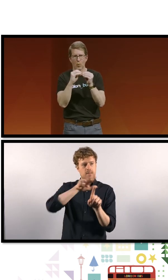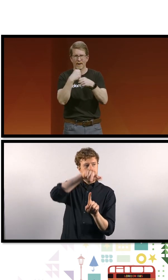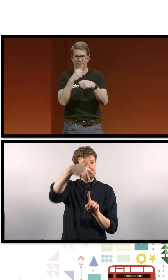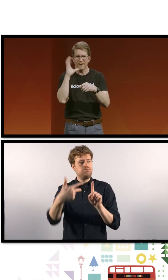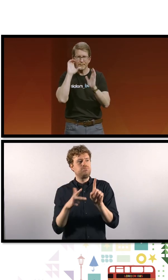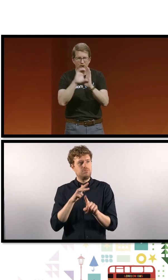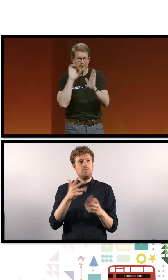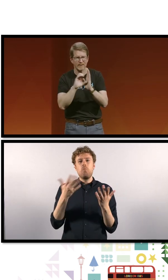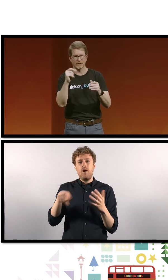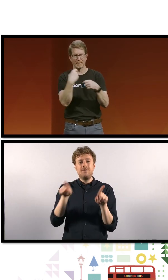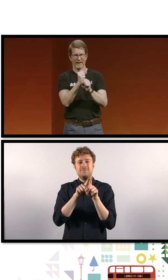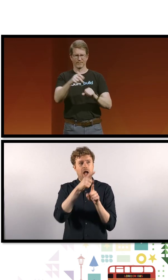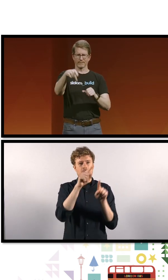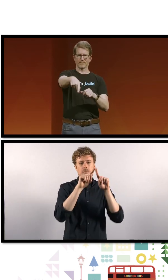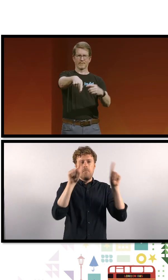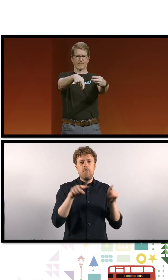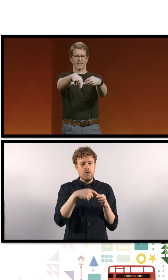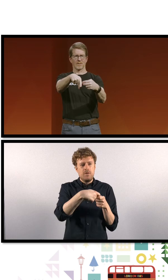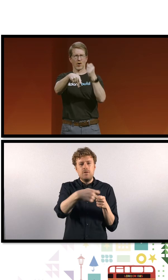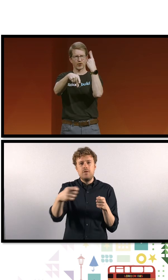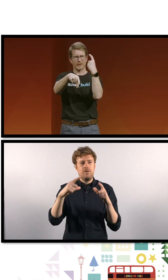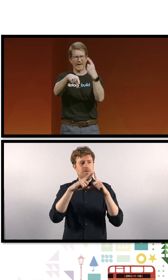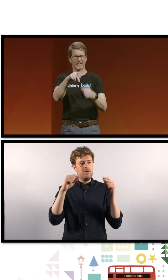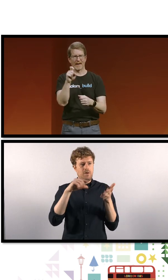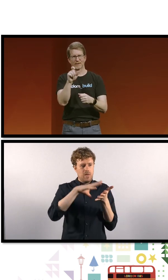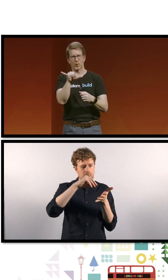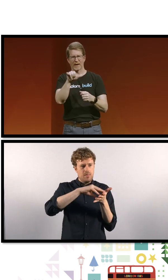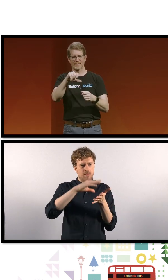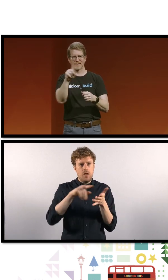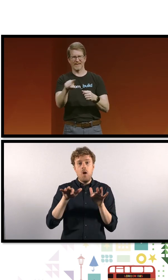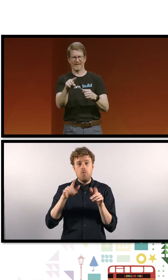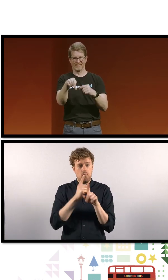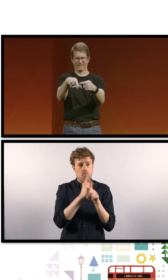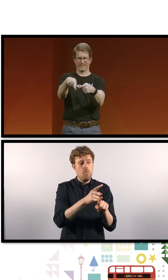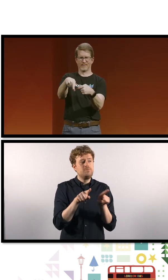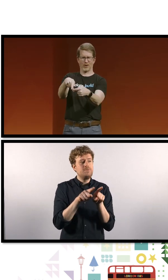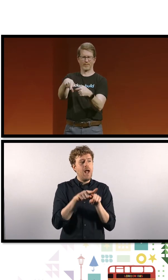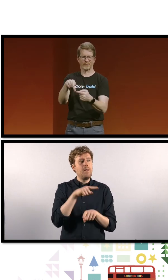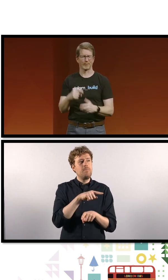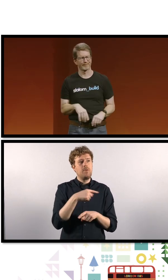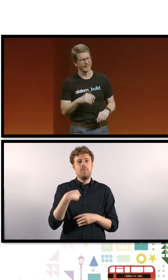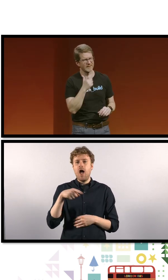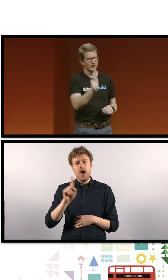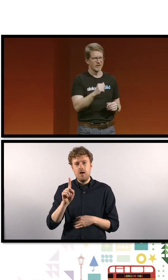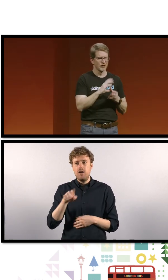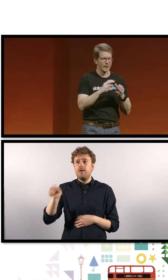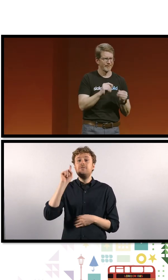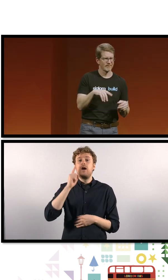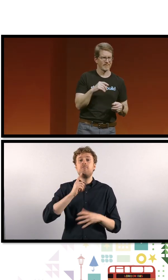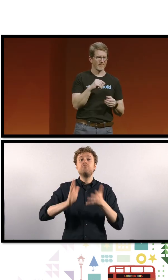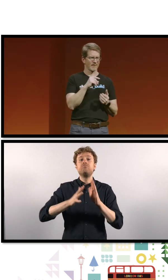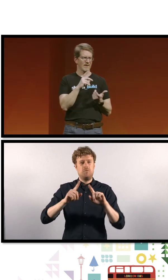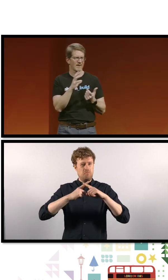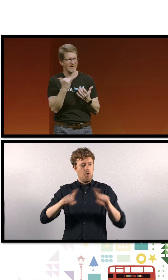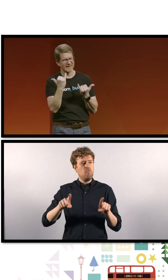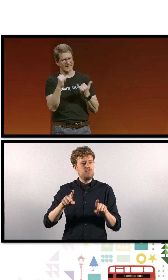direction. So we had to make the P look like this from the front with the X, Y, Z.